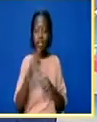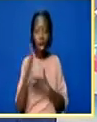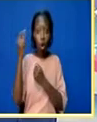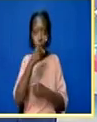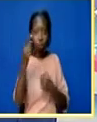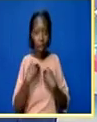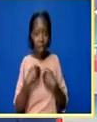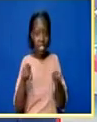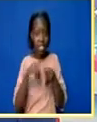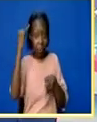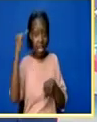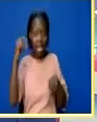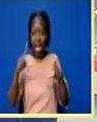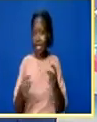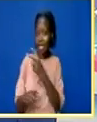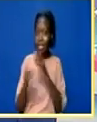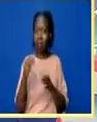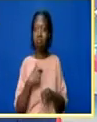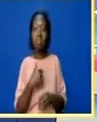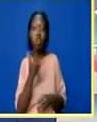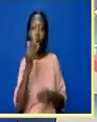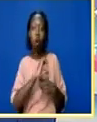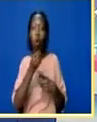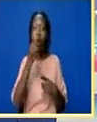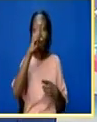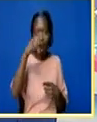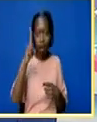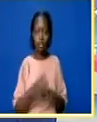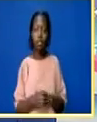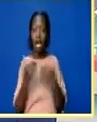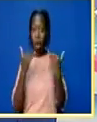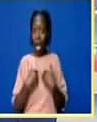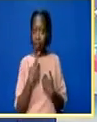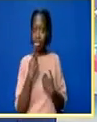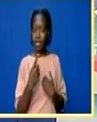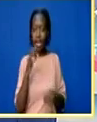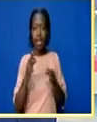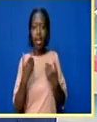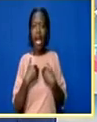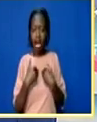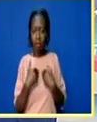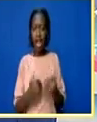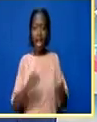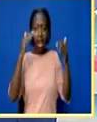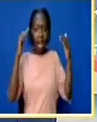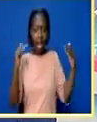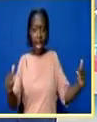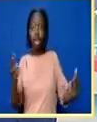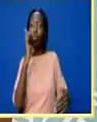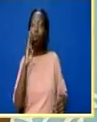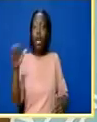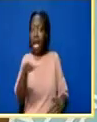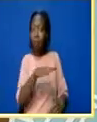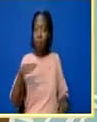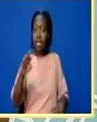same idea or not. Let's see if I am wrong or right. Mm-hmm. Right? Okay, so you said if there is a large water body, mm-hmm. so let's